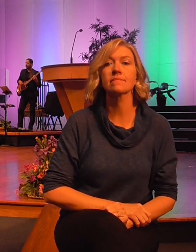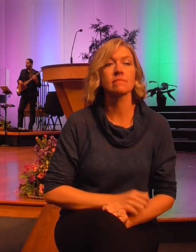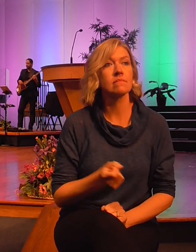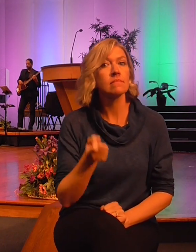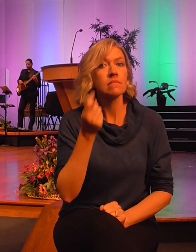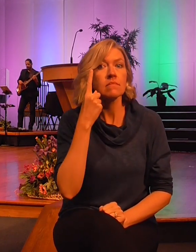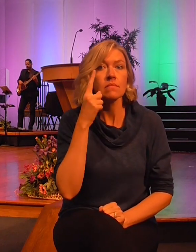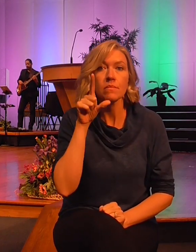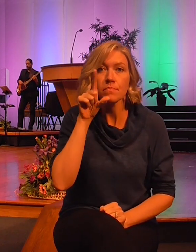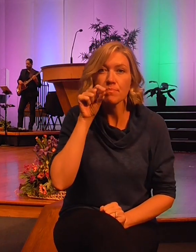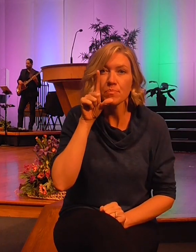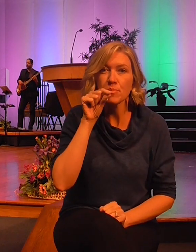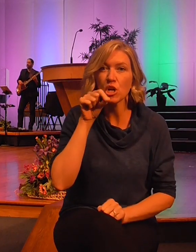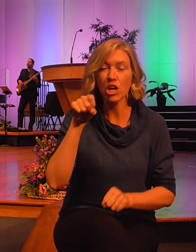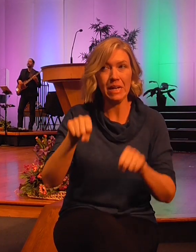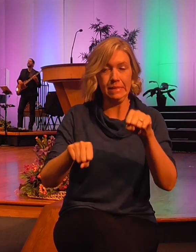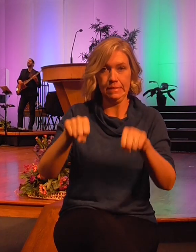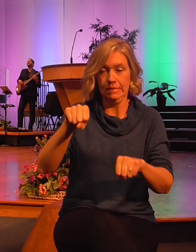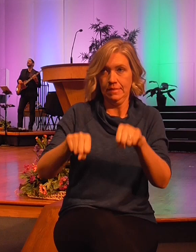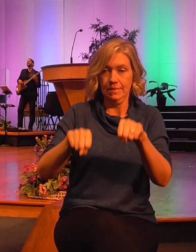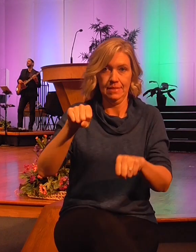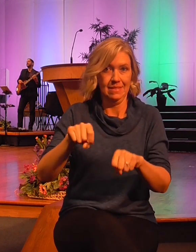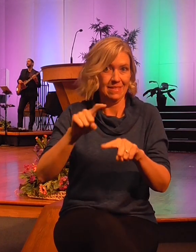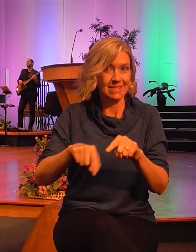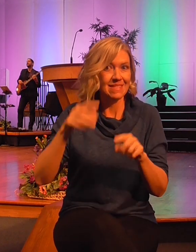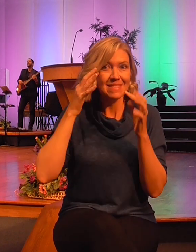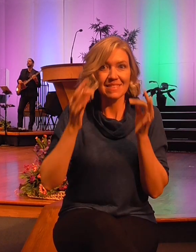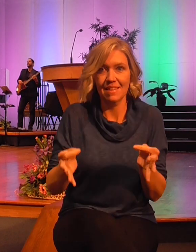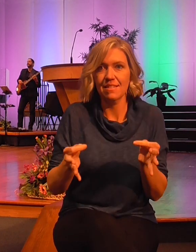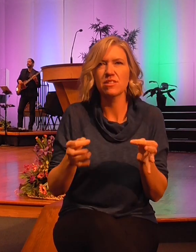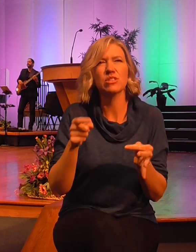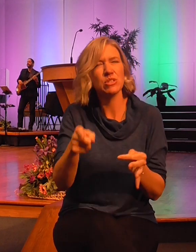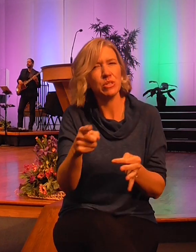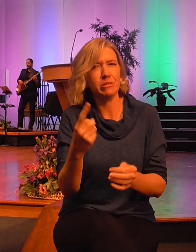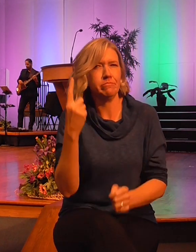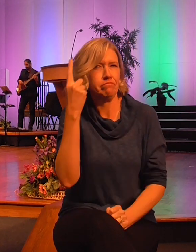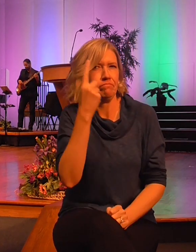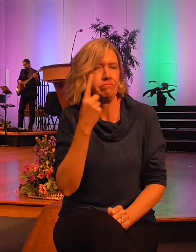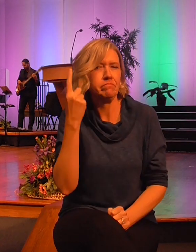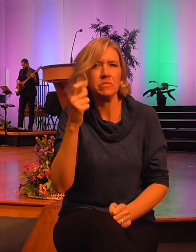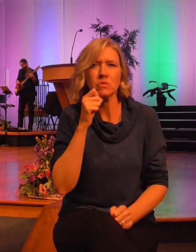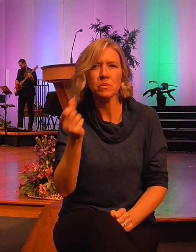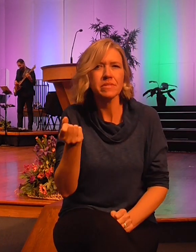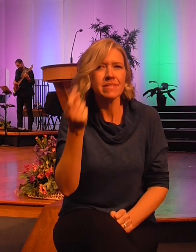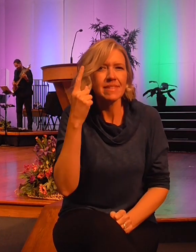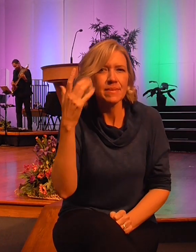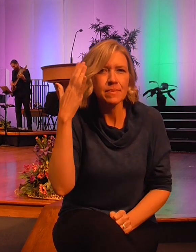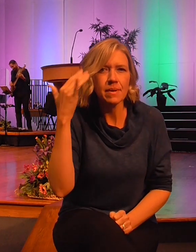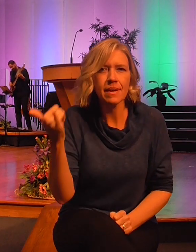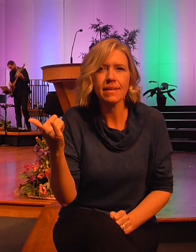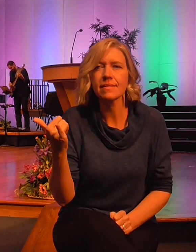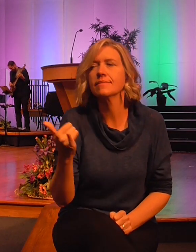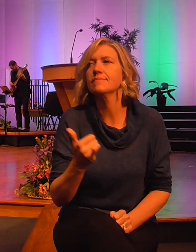No, the bird is on the wing, and you need not know why.